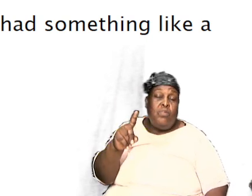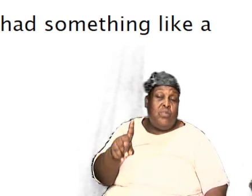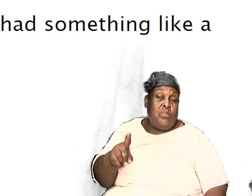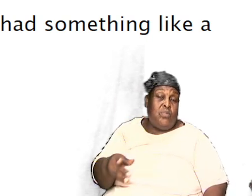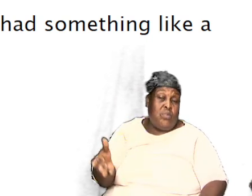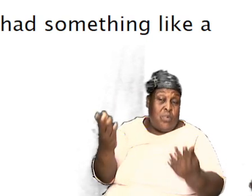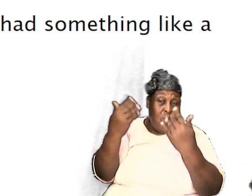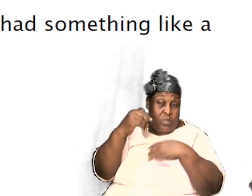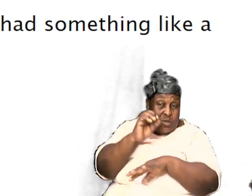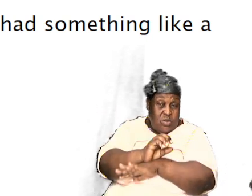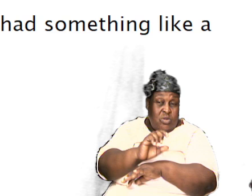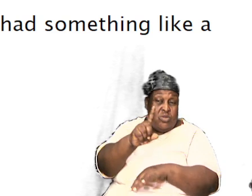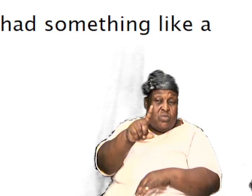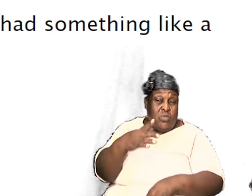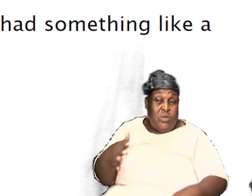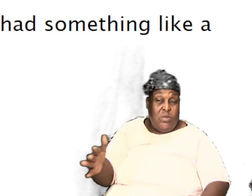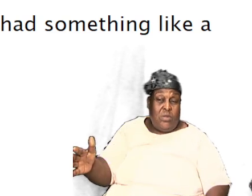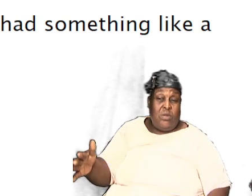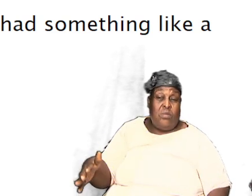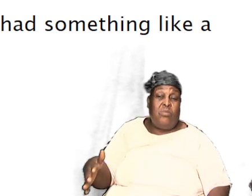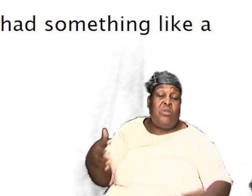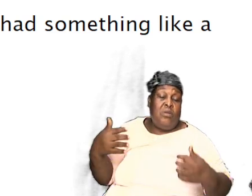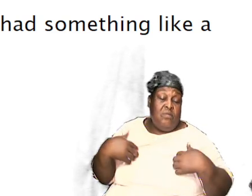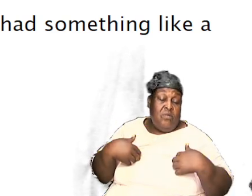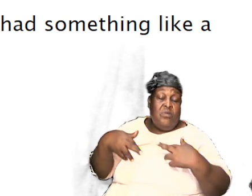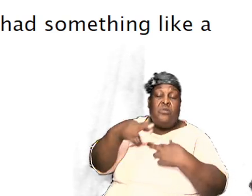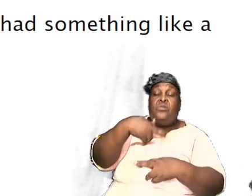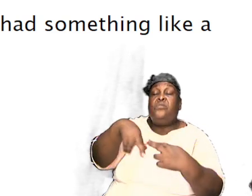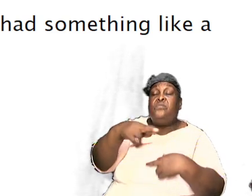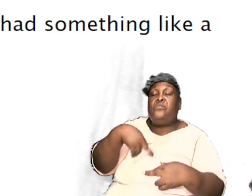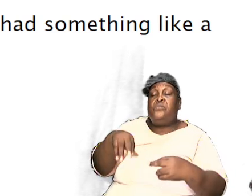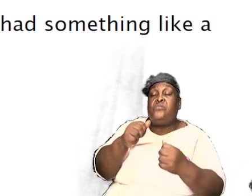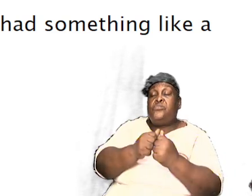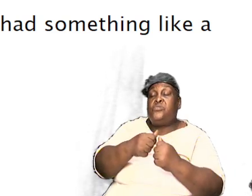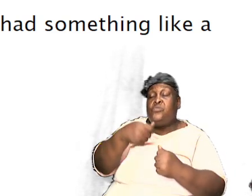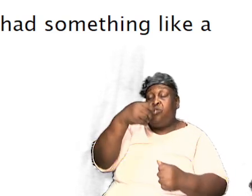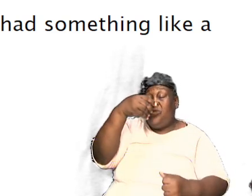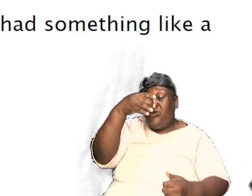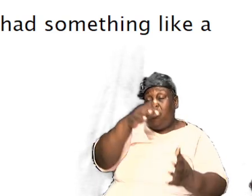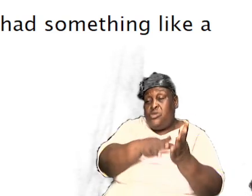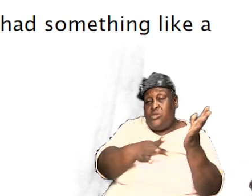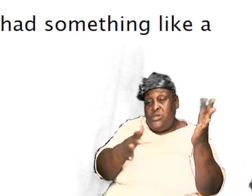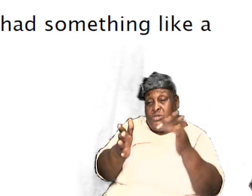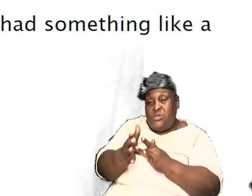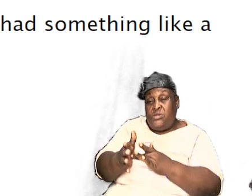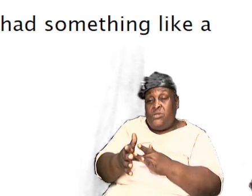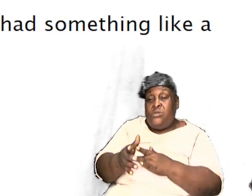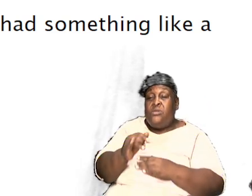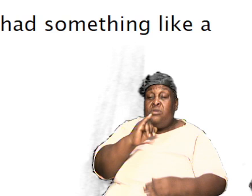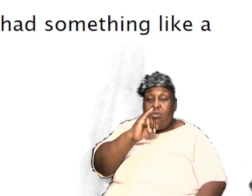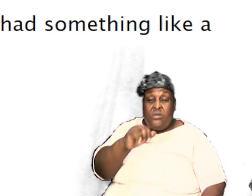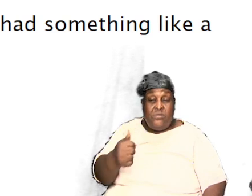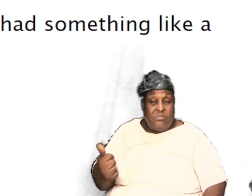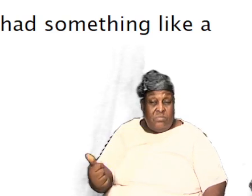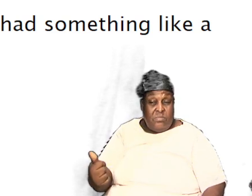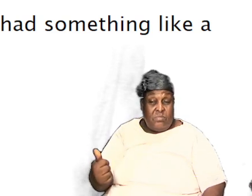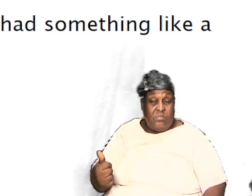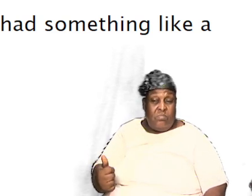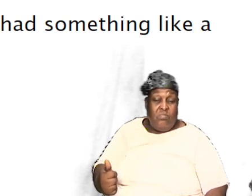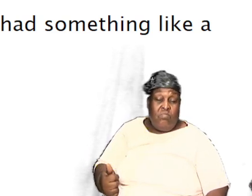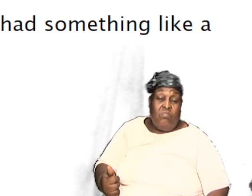Coming to church is one thing, but having a relationship with the Lord Jesus Christ is another thing.